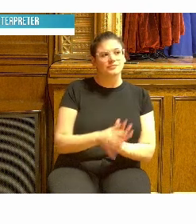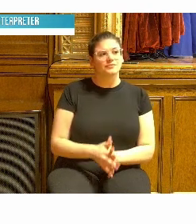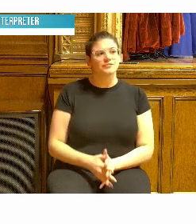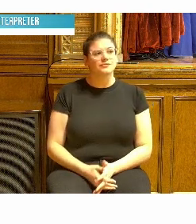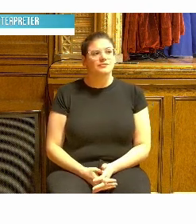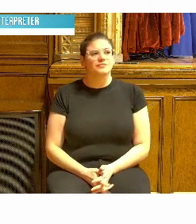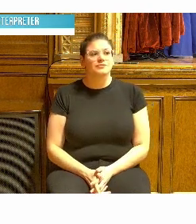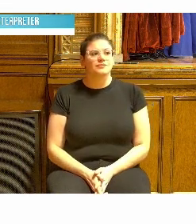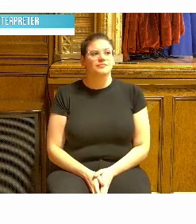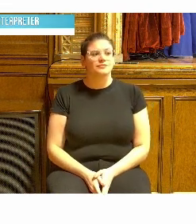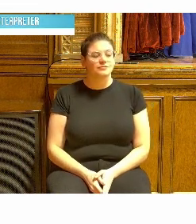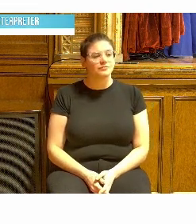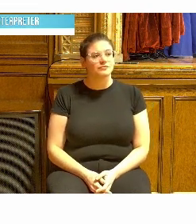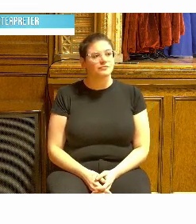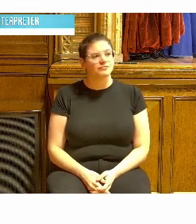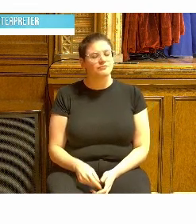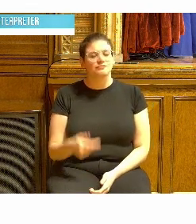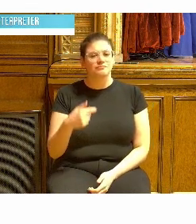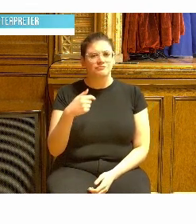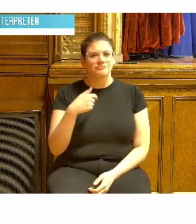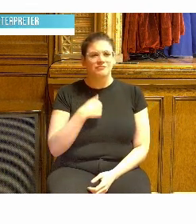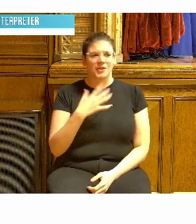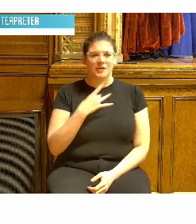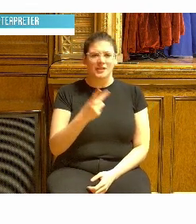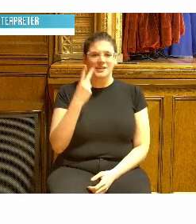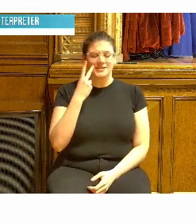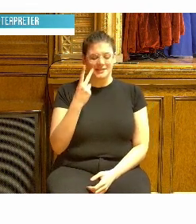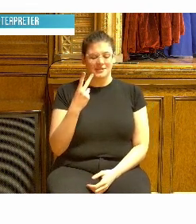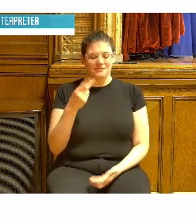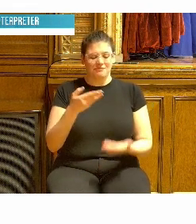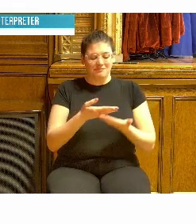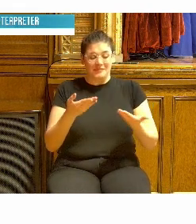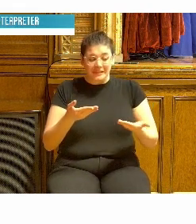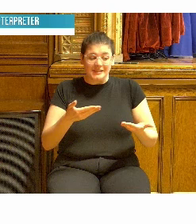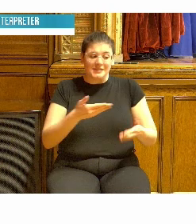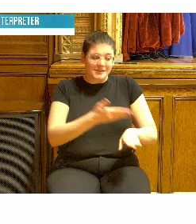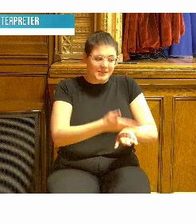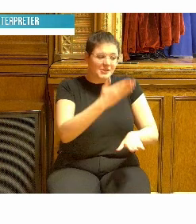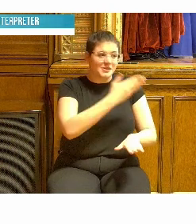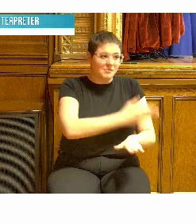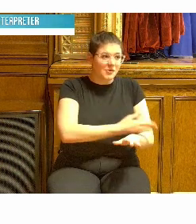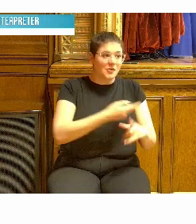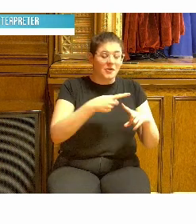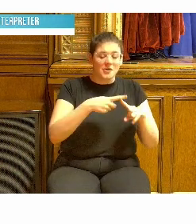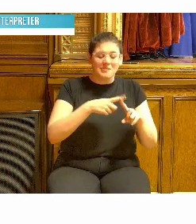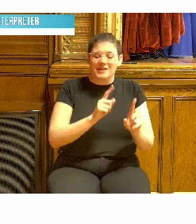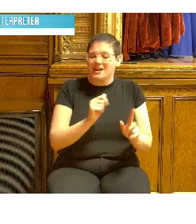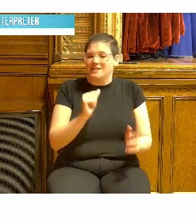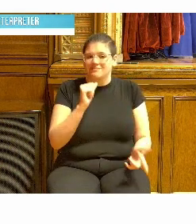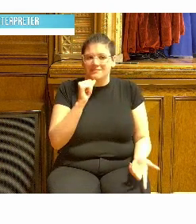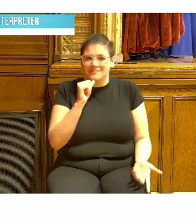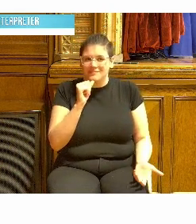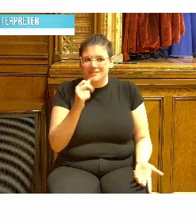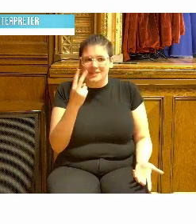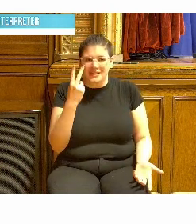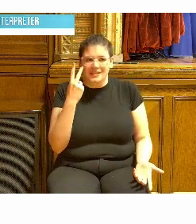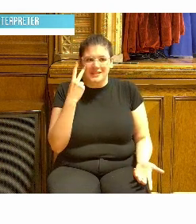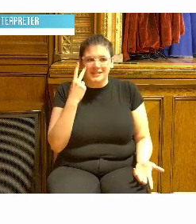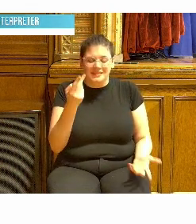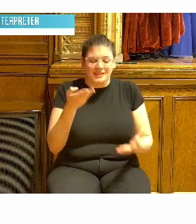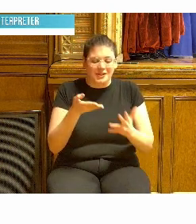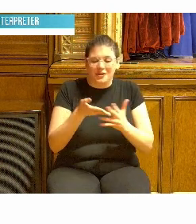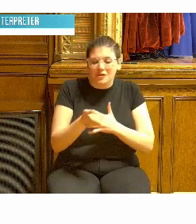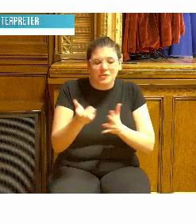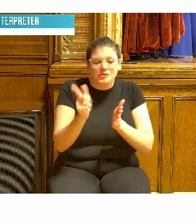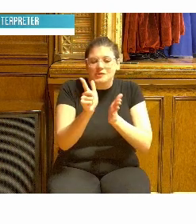I would like to see things get better for us, but I don't see it coming through laws